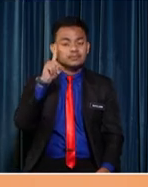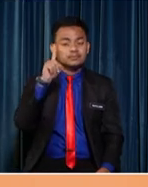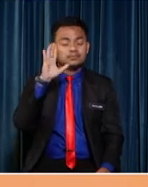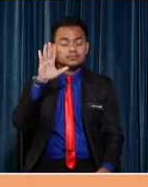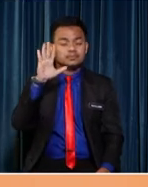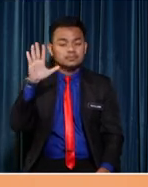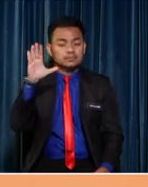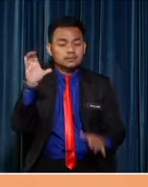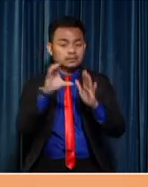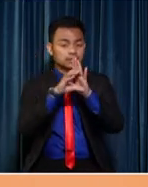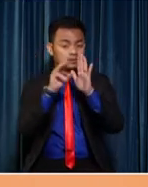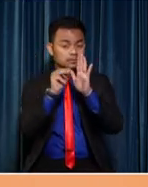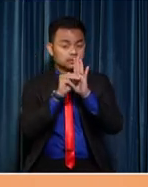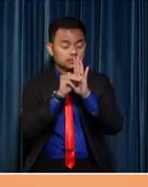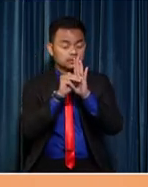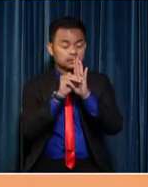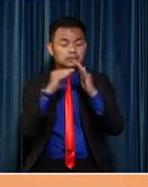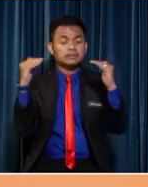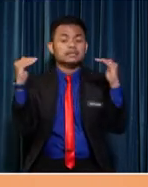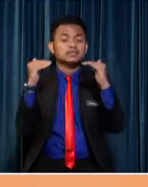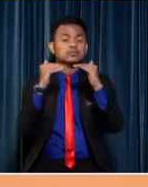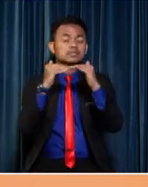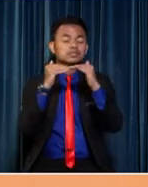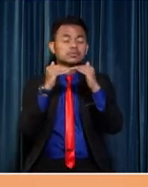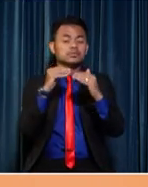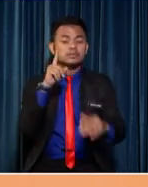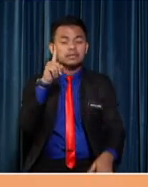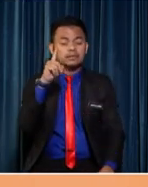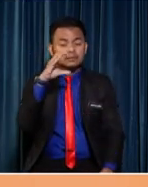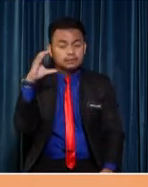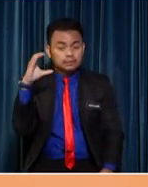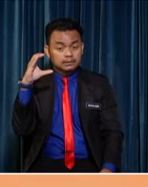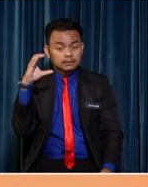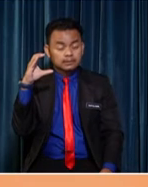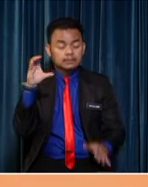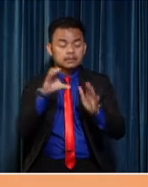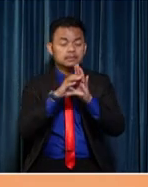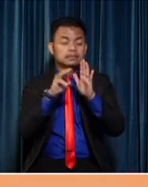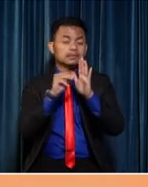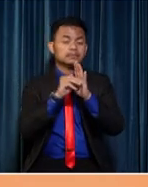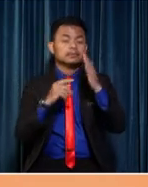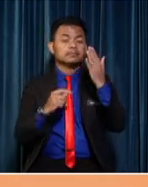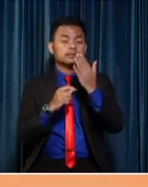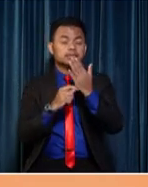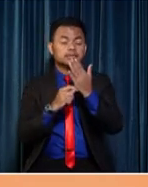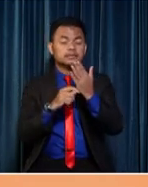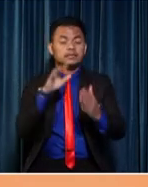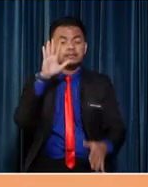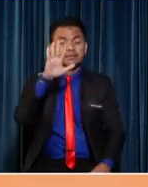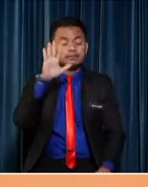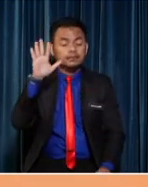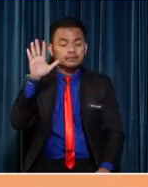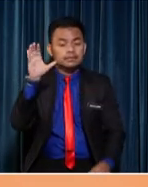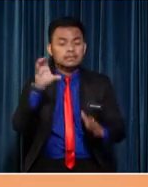155 centimeters is equal to 100 centimeters plus